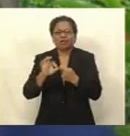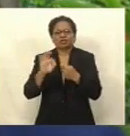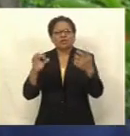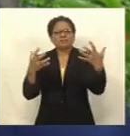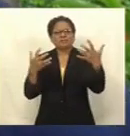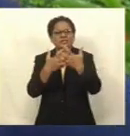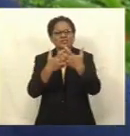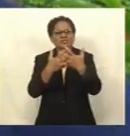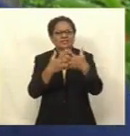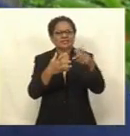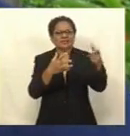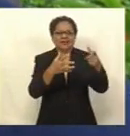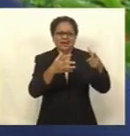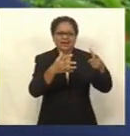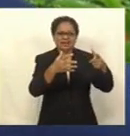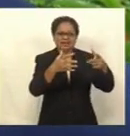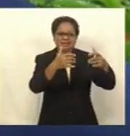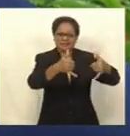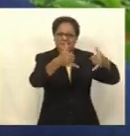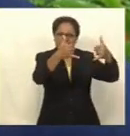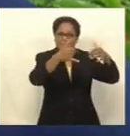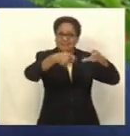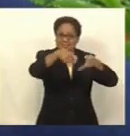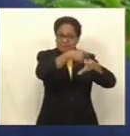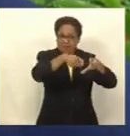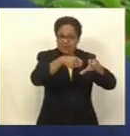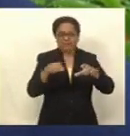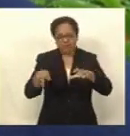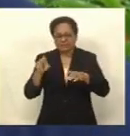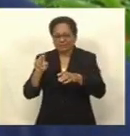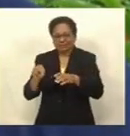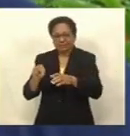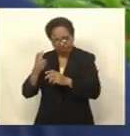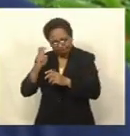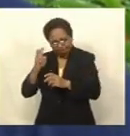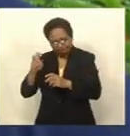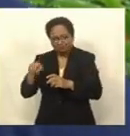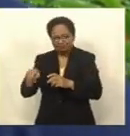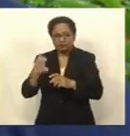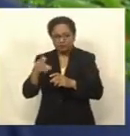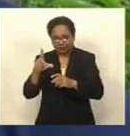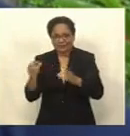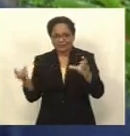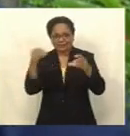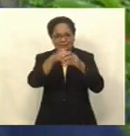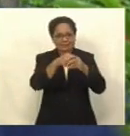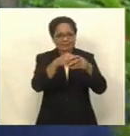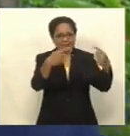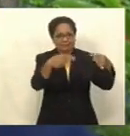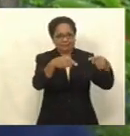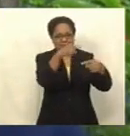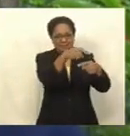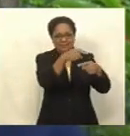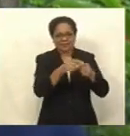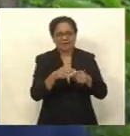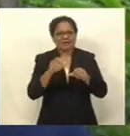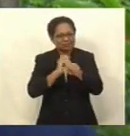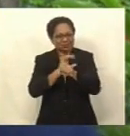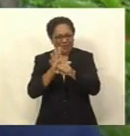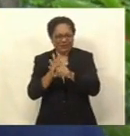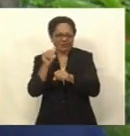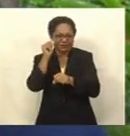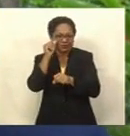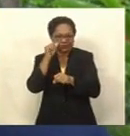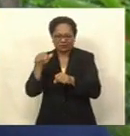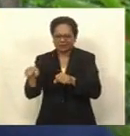level of competition. We really want to focus on that side before the season resumes. With COVID, we know it will be